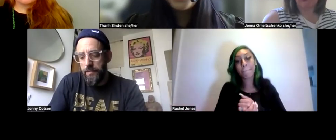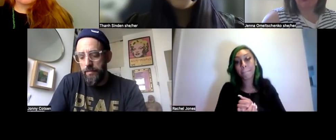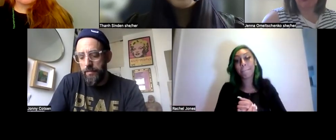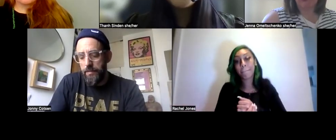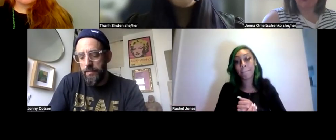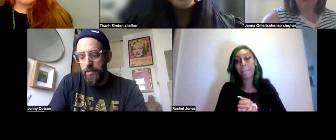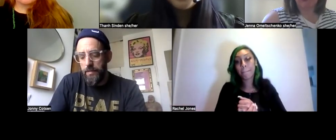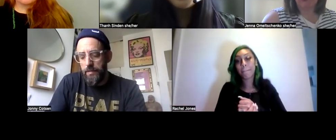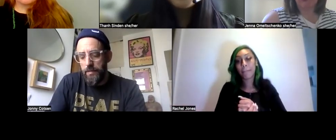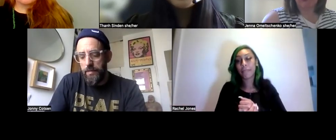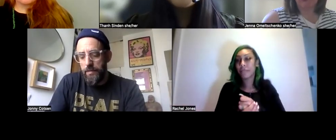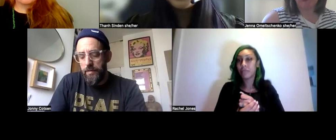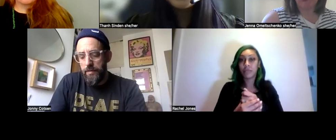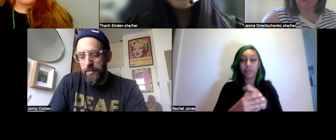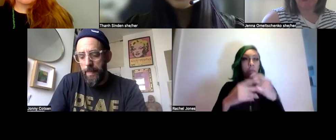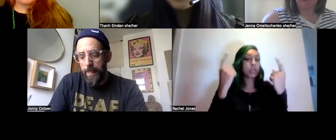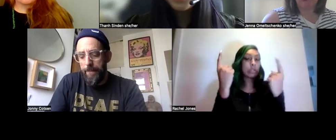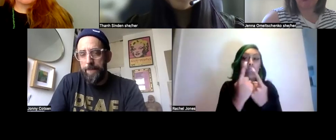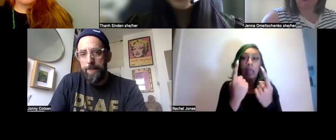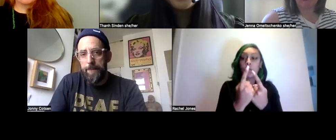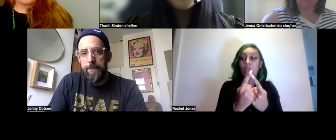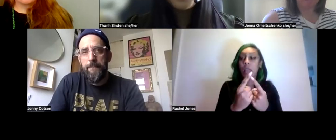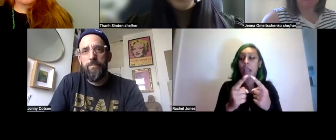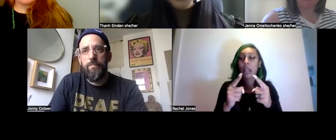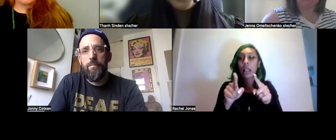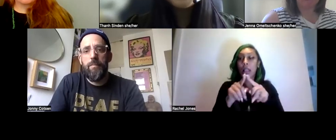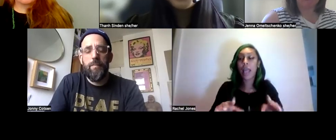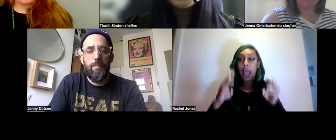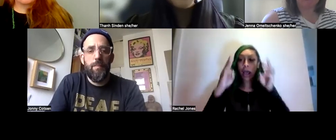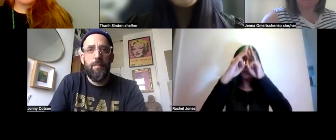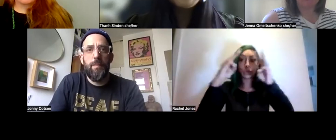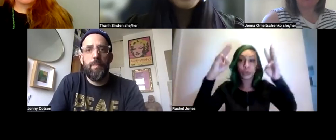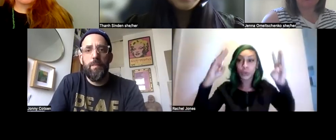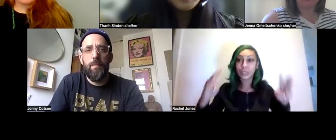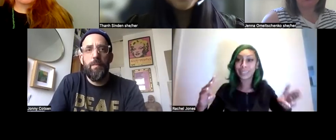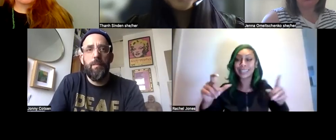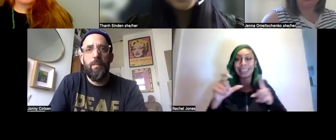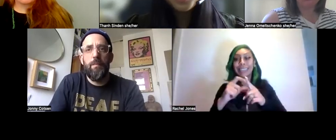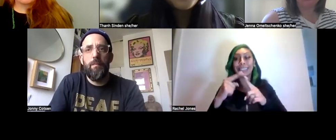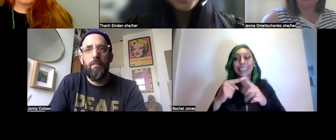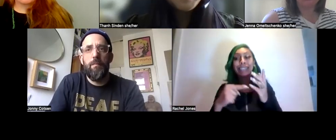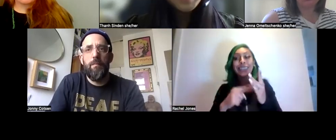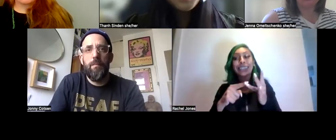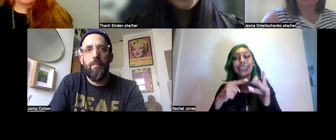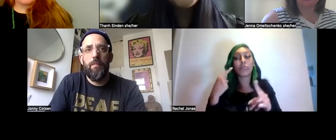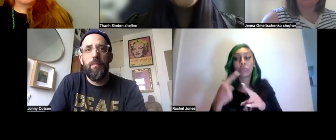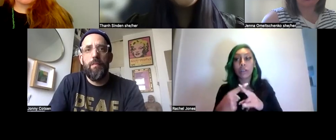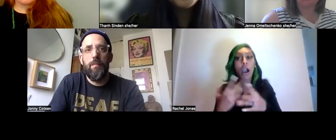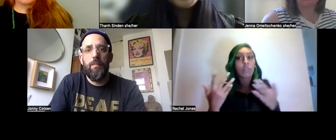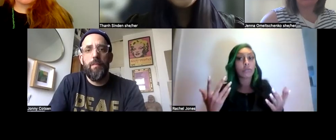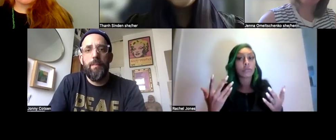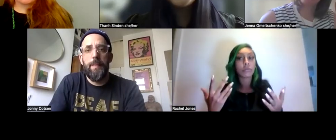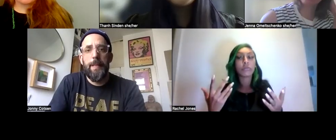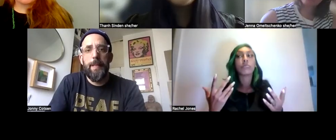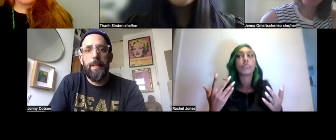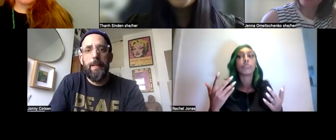And having something like Museum Detox as a network, I know that it has made a difference to the individual members that have come on